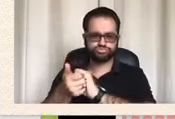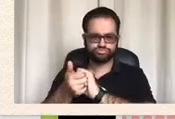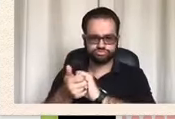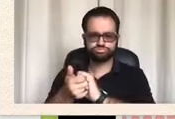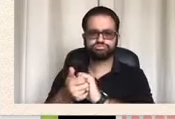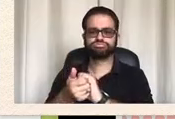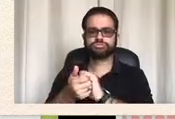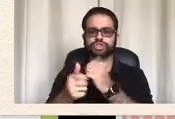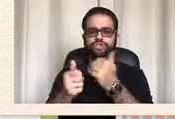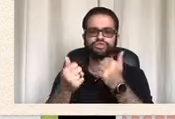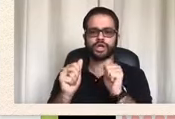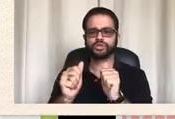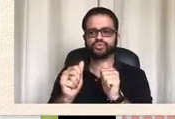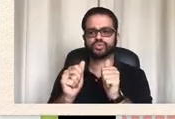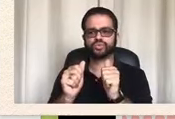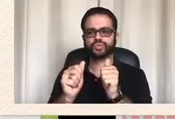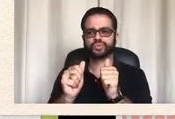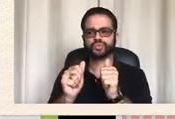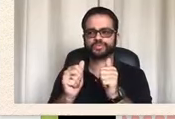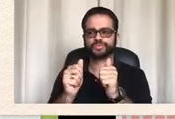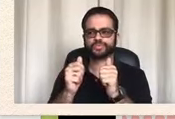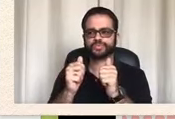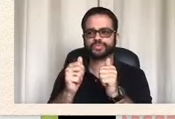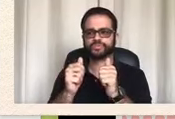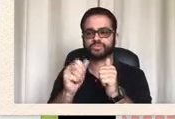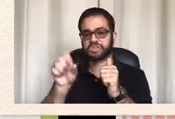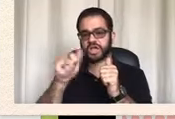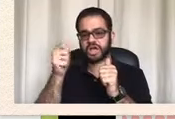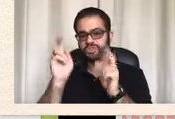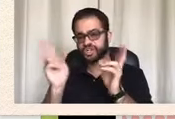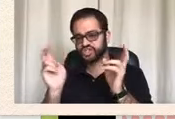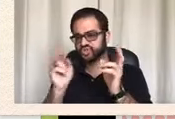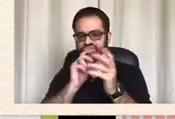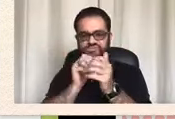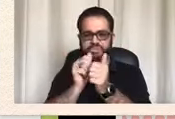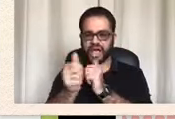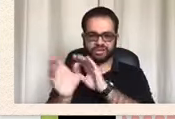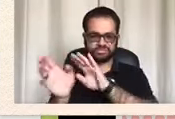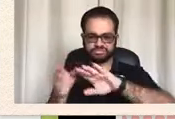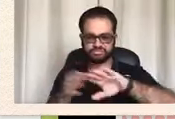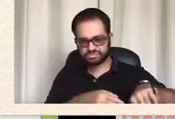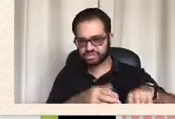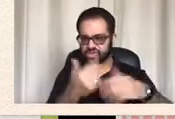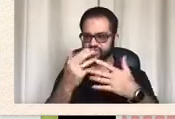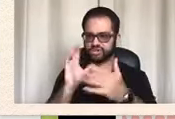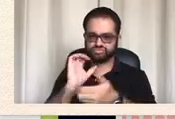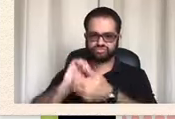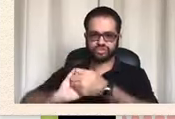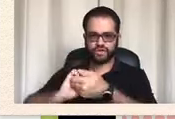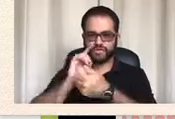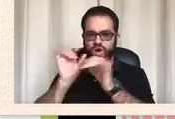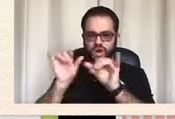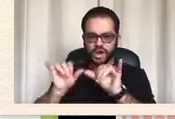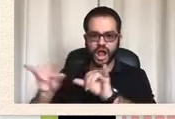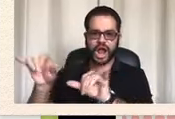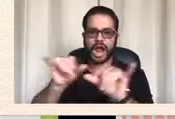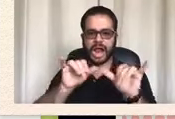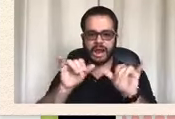kind of work past your other issues and join together for your common things that